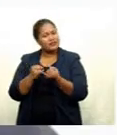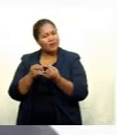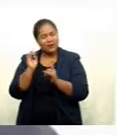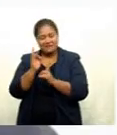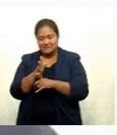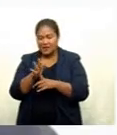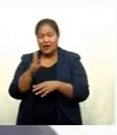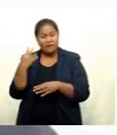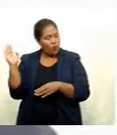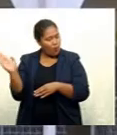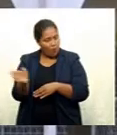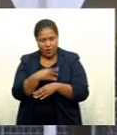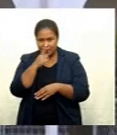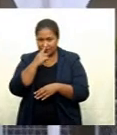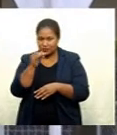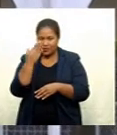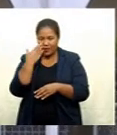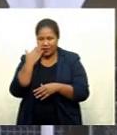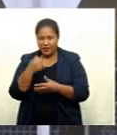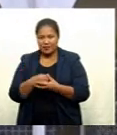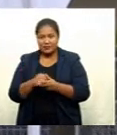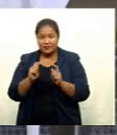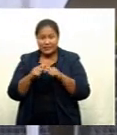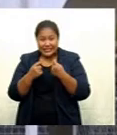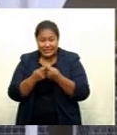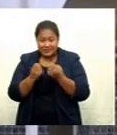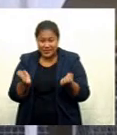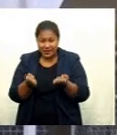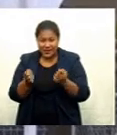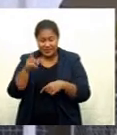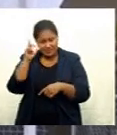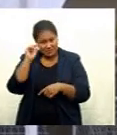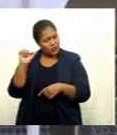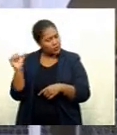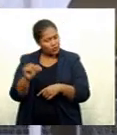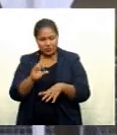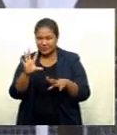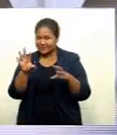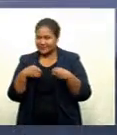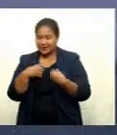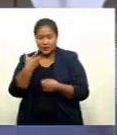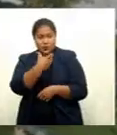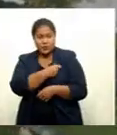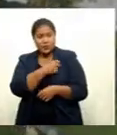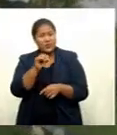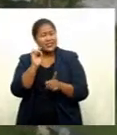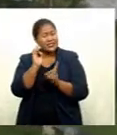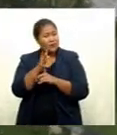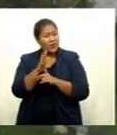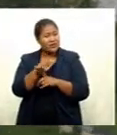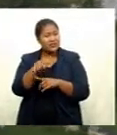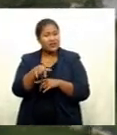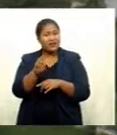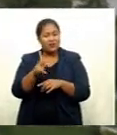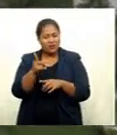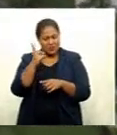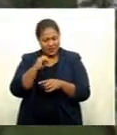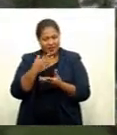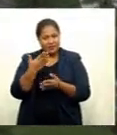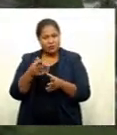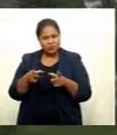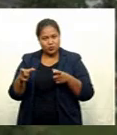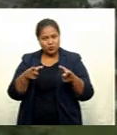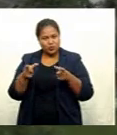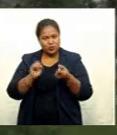everyone to be aware. The team is encouraging Fijians to get vaccinated as it is an important component in mitigating the spread